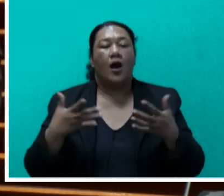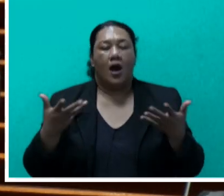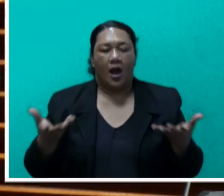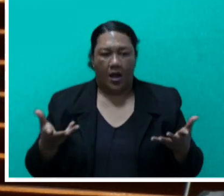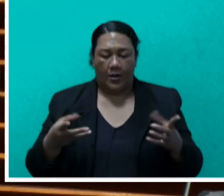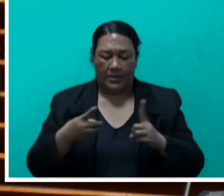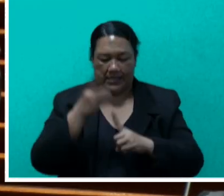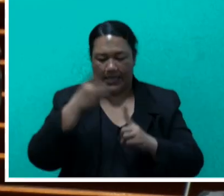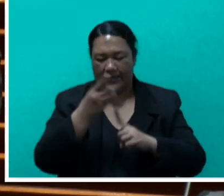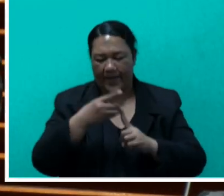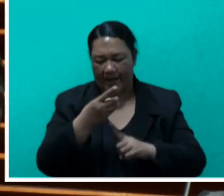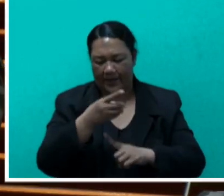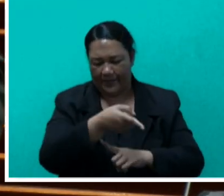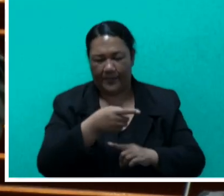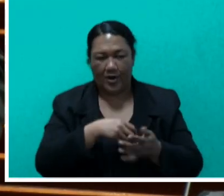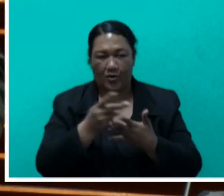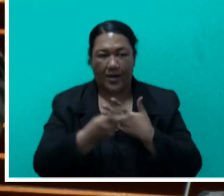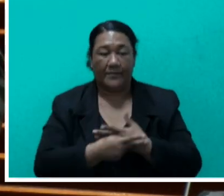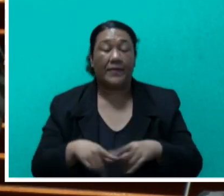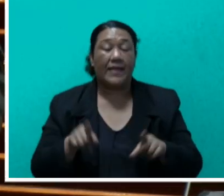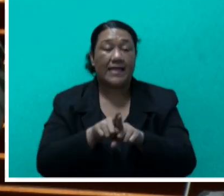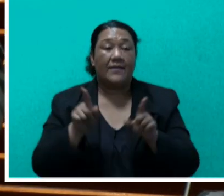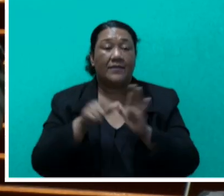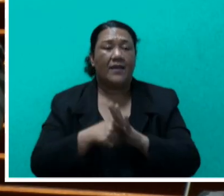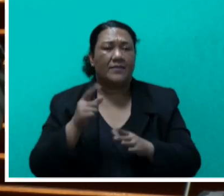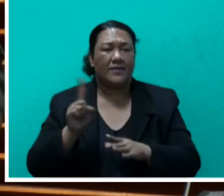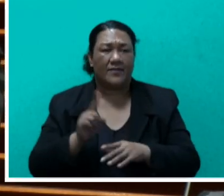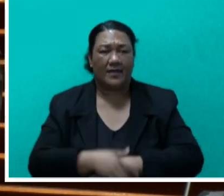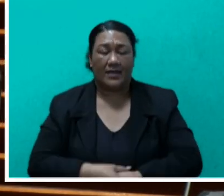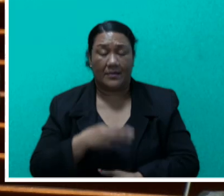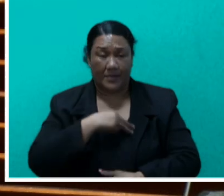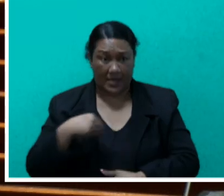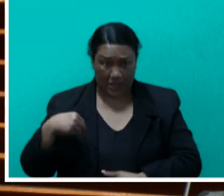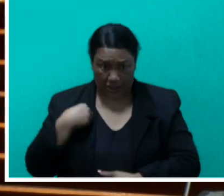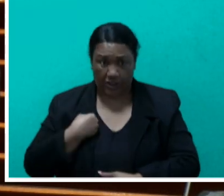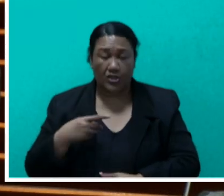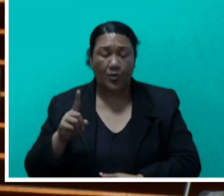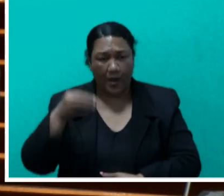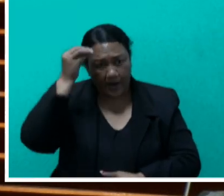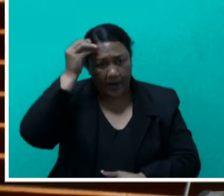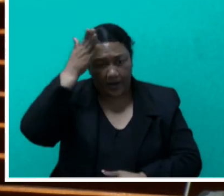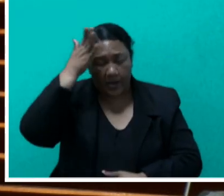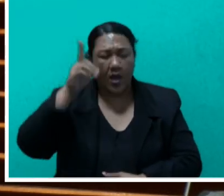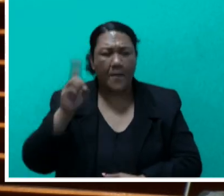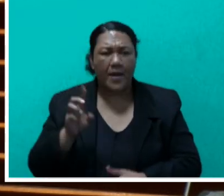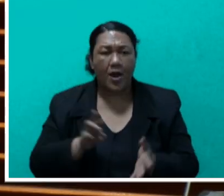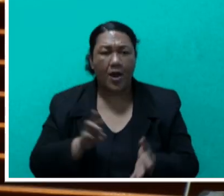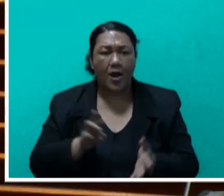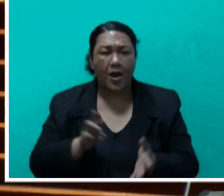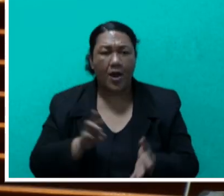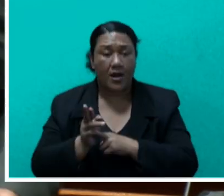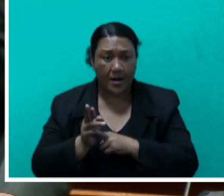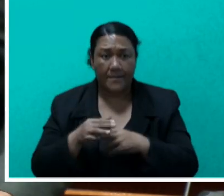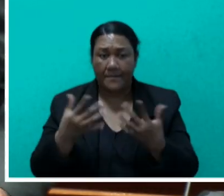programs. At the same time, Mr. Speaker, sir, the ministry is also mindful of those in the rural population that are living near the poverty